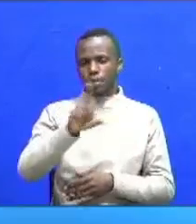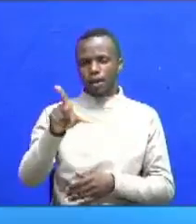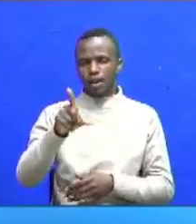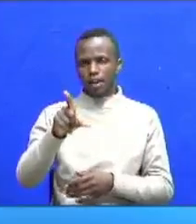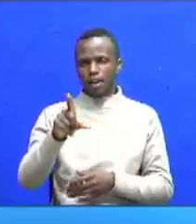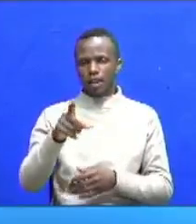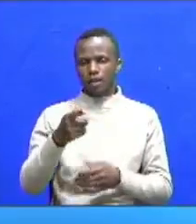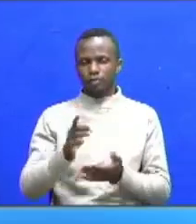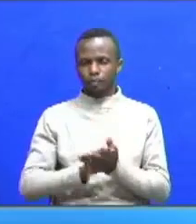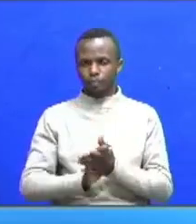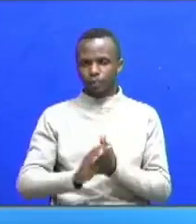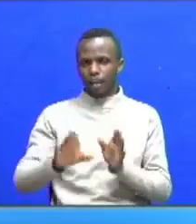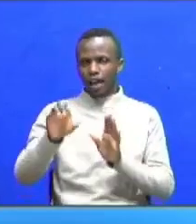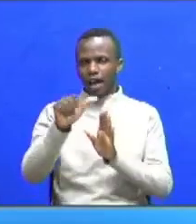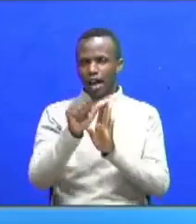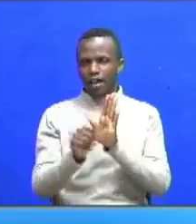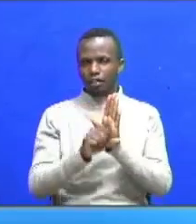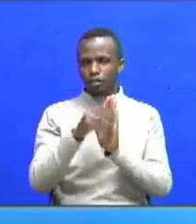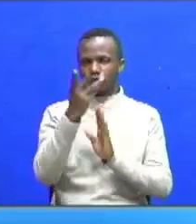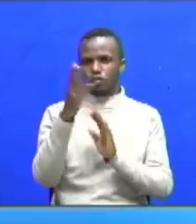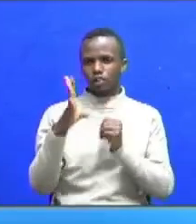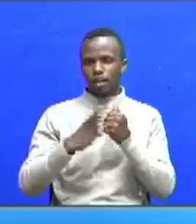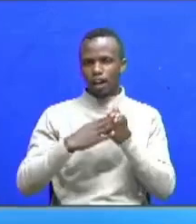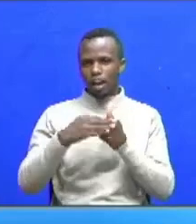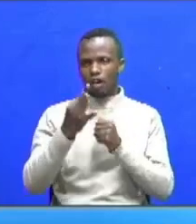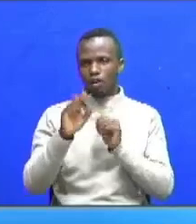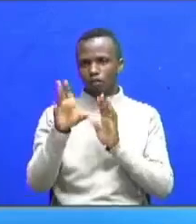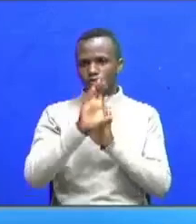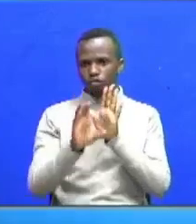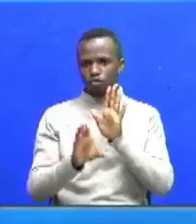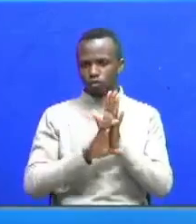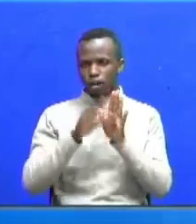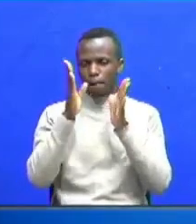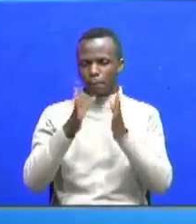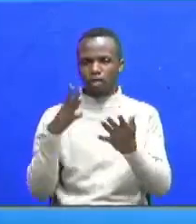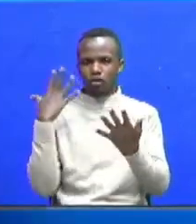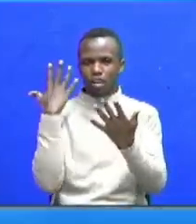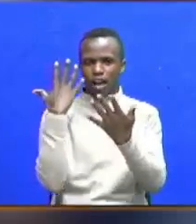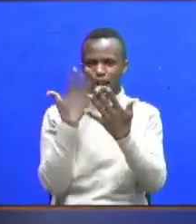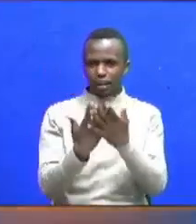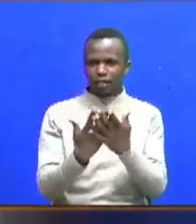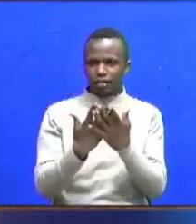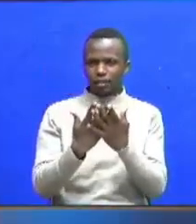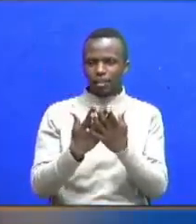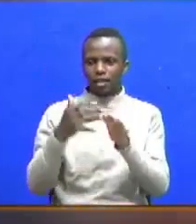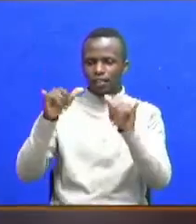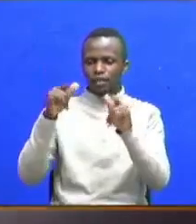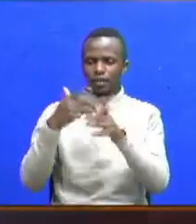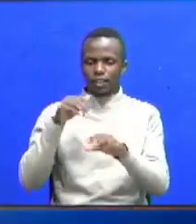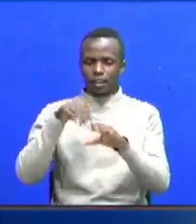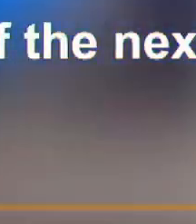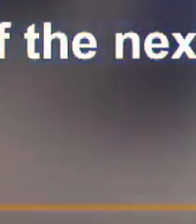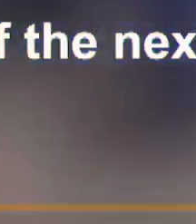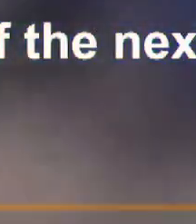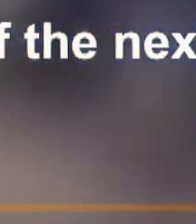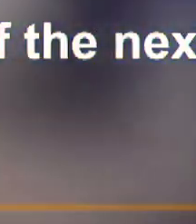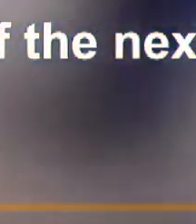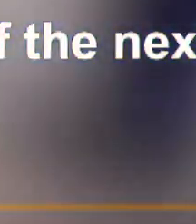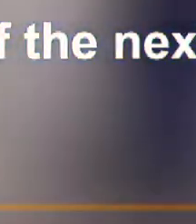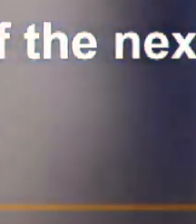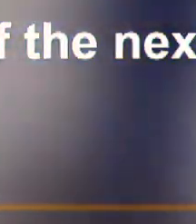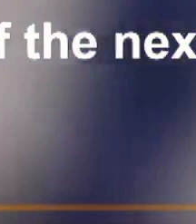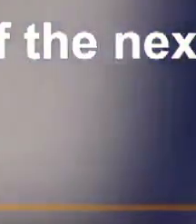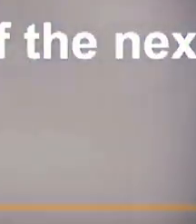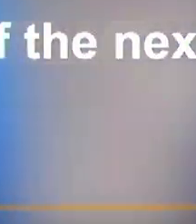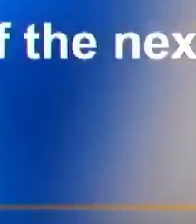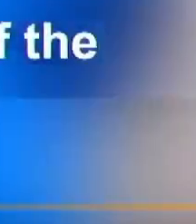anti-rights. Article 49 of the Constitution provides that an arrested person be arraigned in court not later than 24 hours and